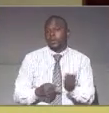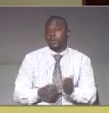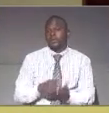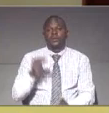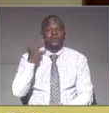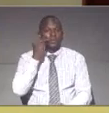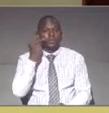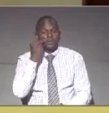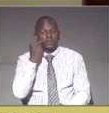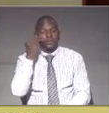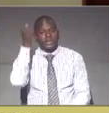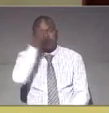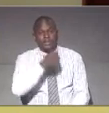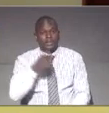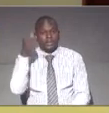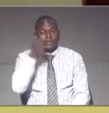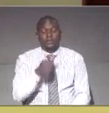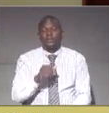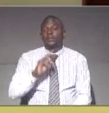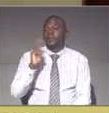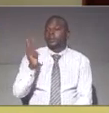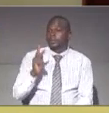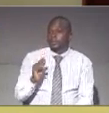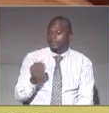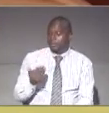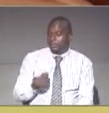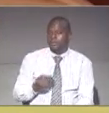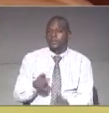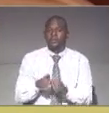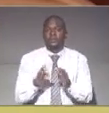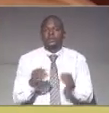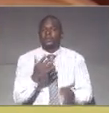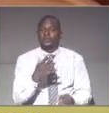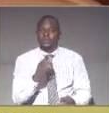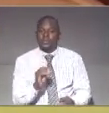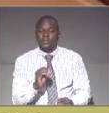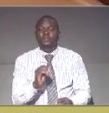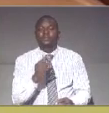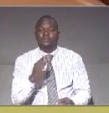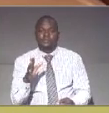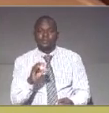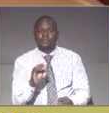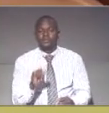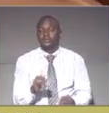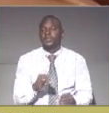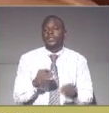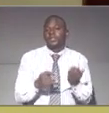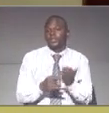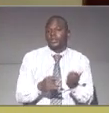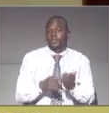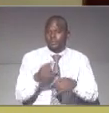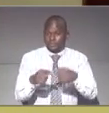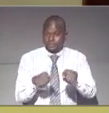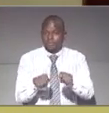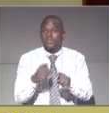in sub-Saharan Africa. Kenya has had coil coating plants for about 40-50 years. Some of that technology is still running today. So